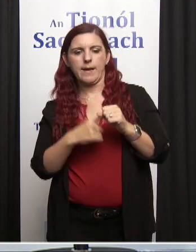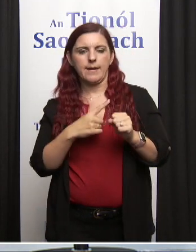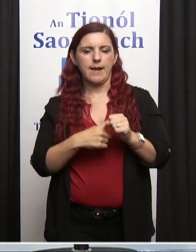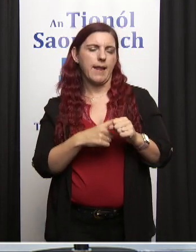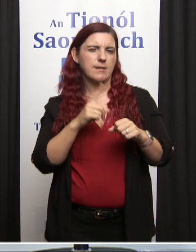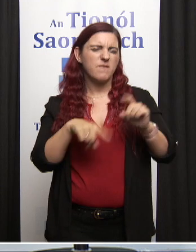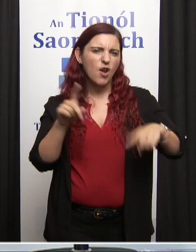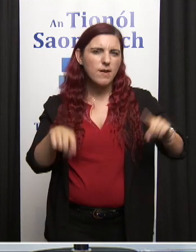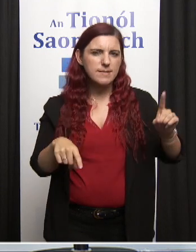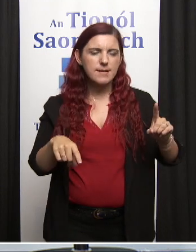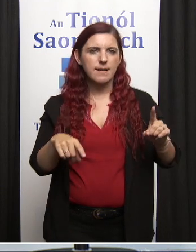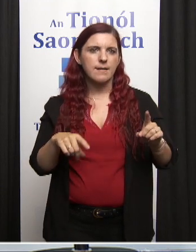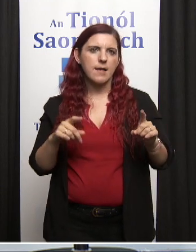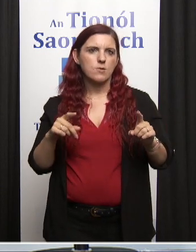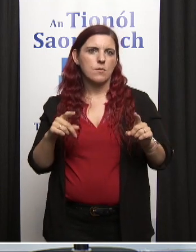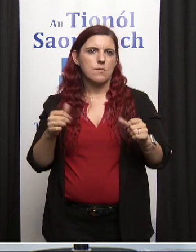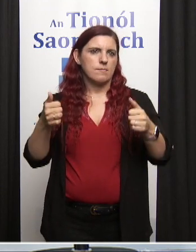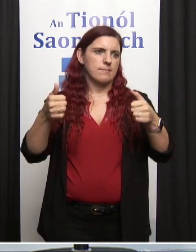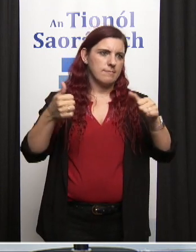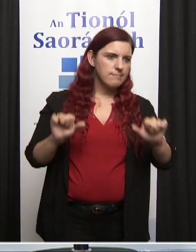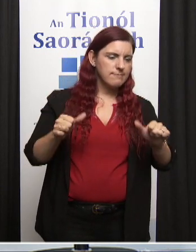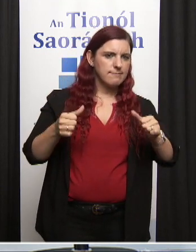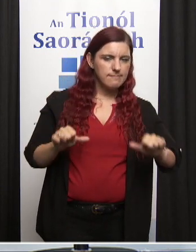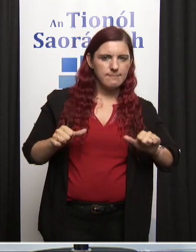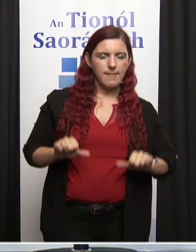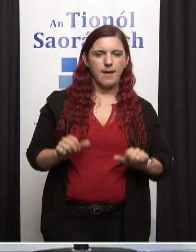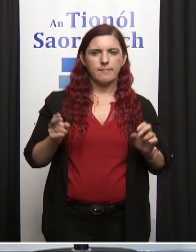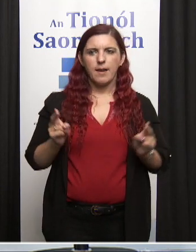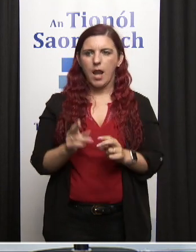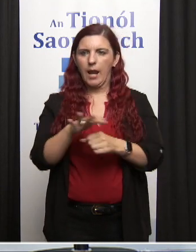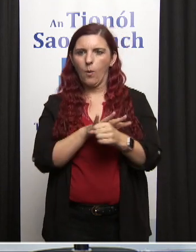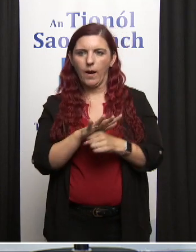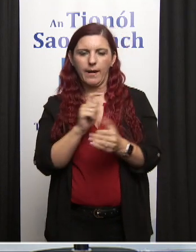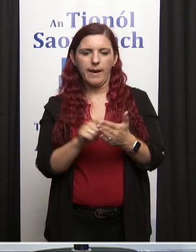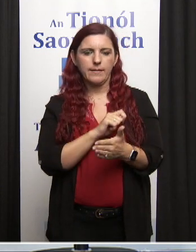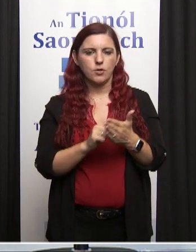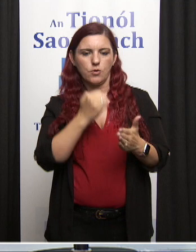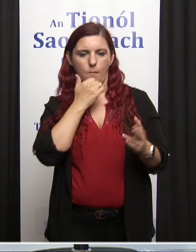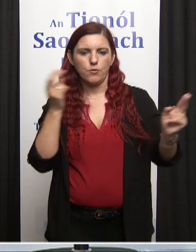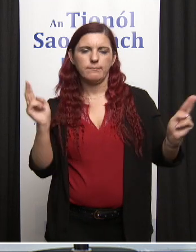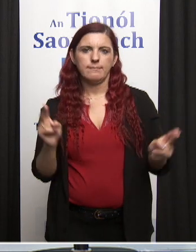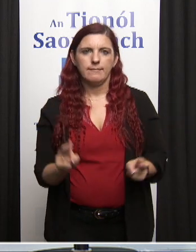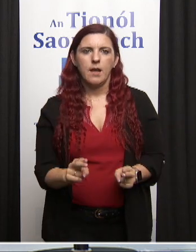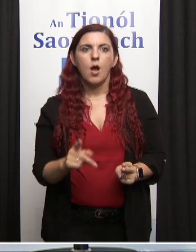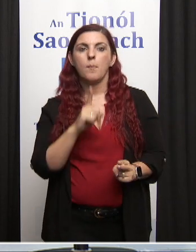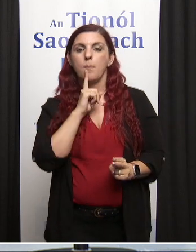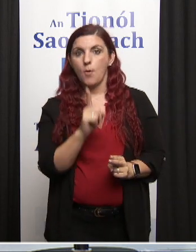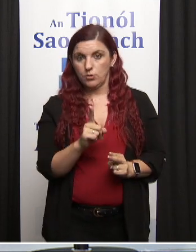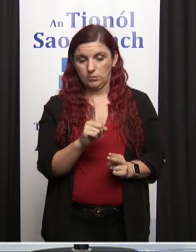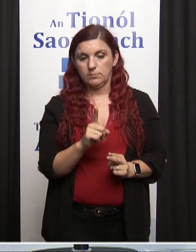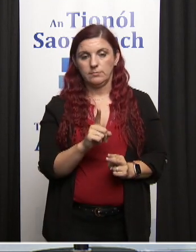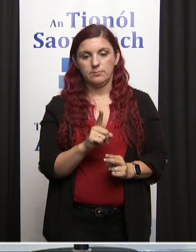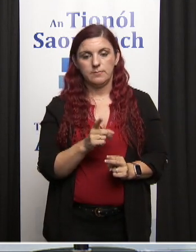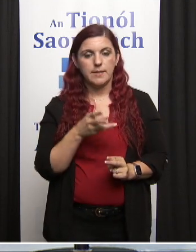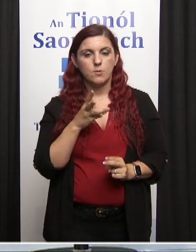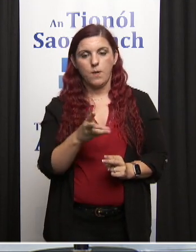as you come down in Dáil elections and in local elections, the figures decrease and decrease. Now, this is going to